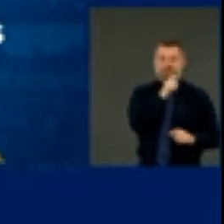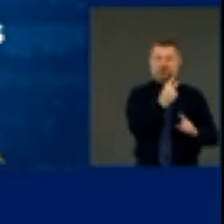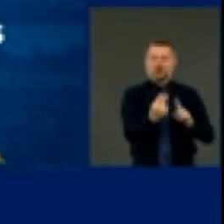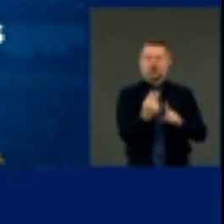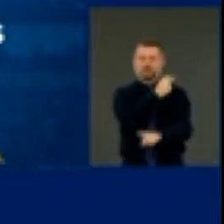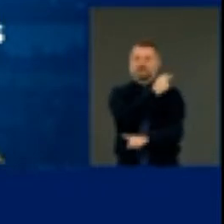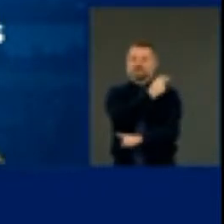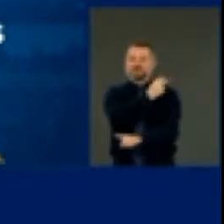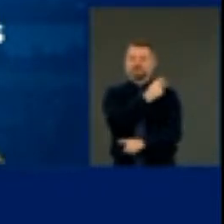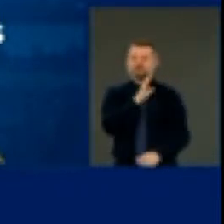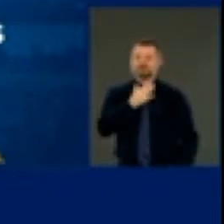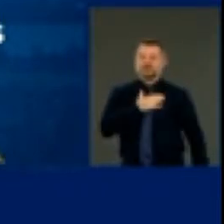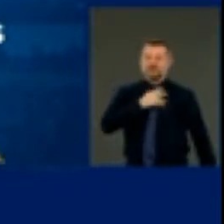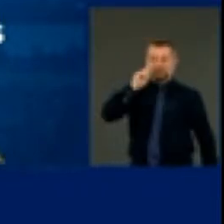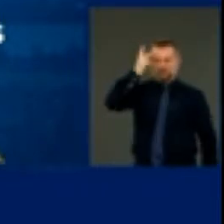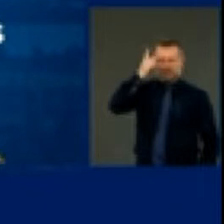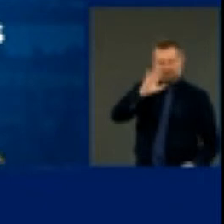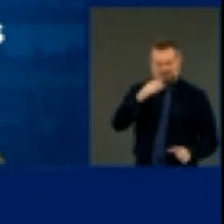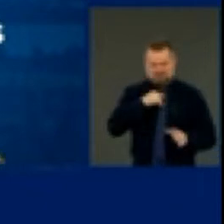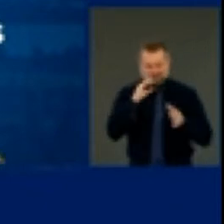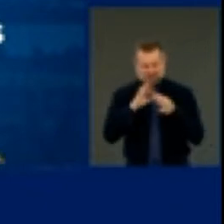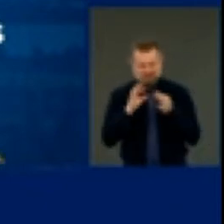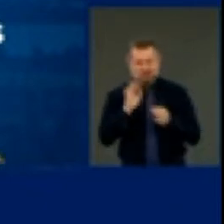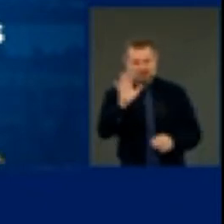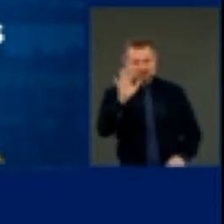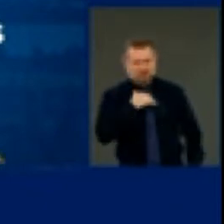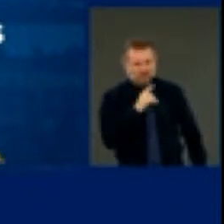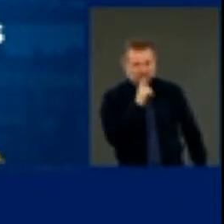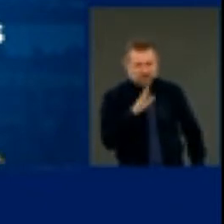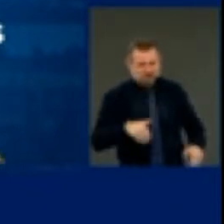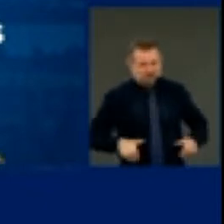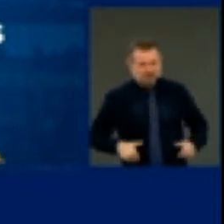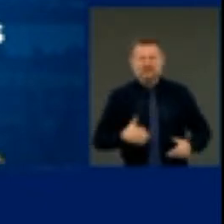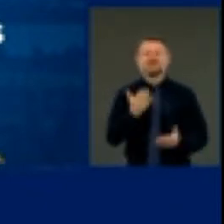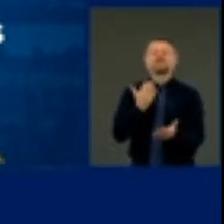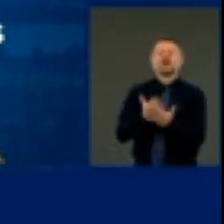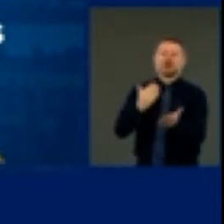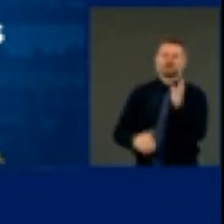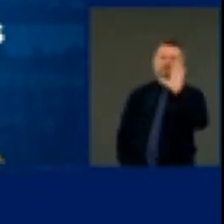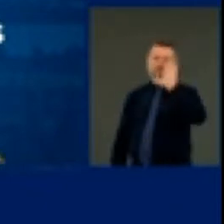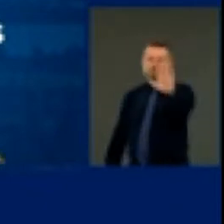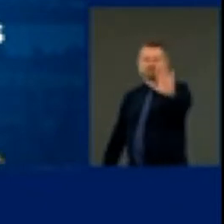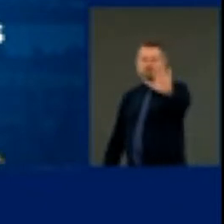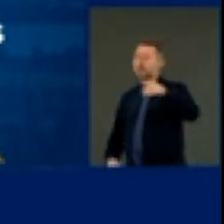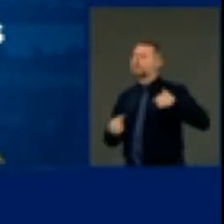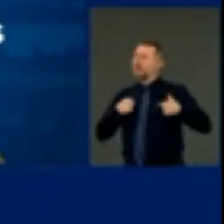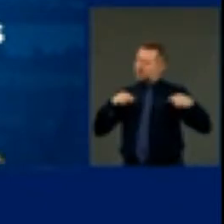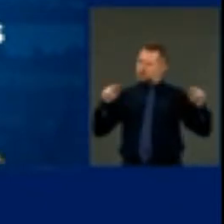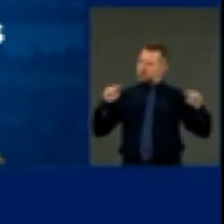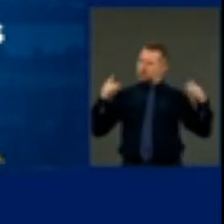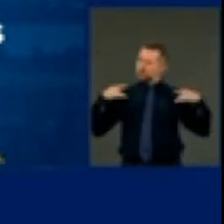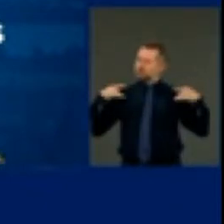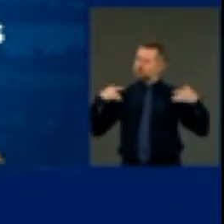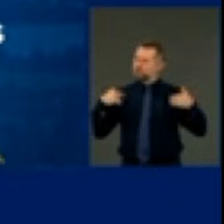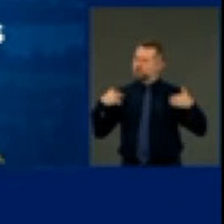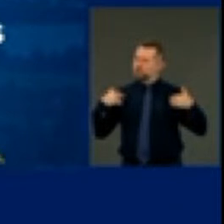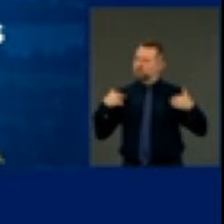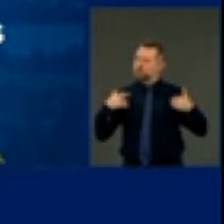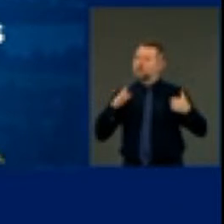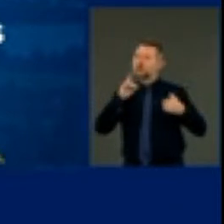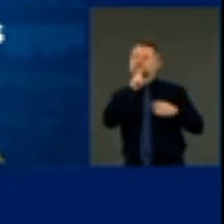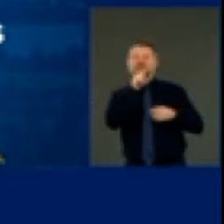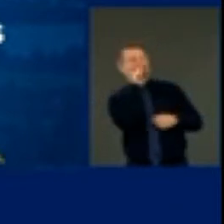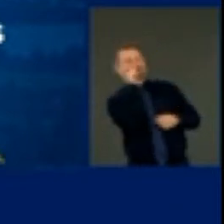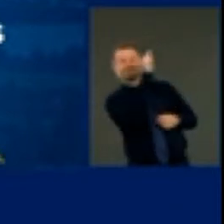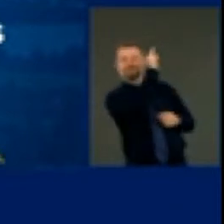comment. That is a fact-based, objective comment. That this federal